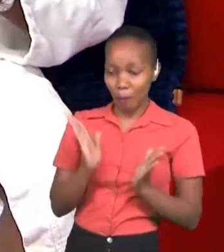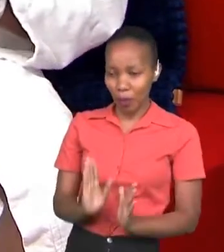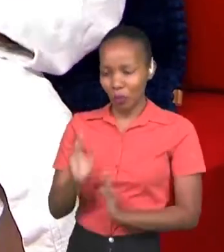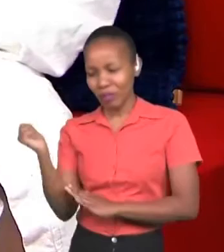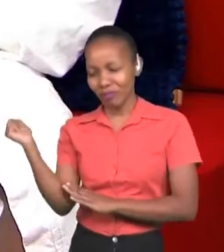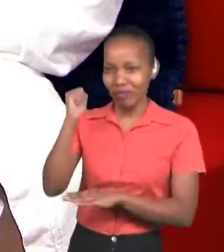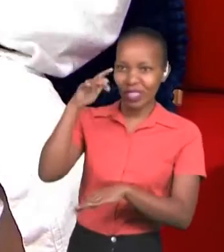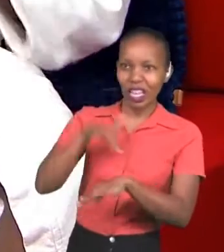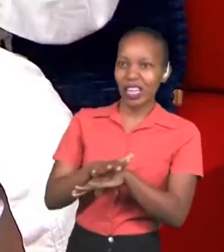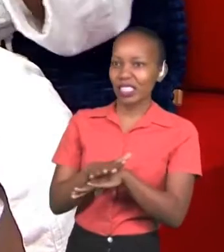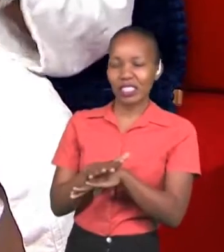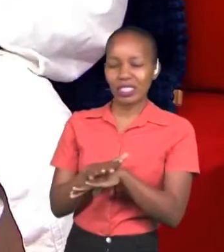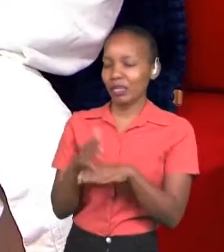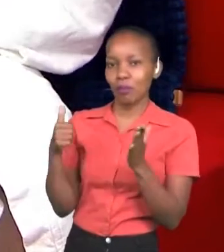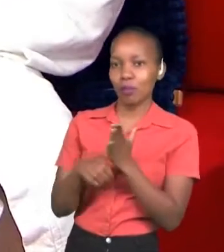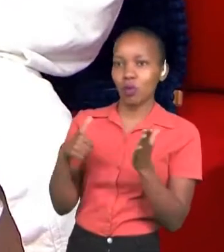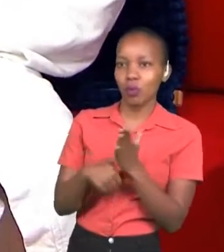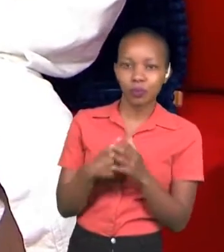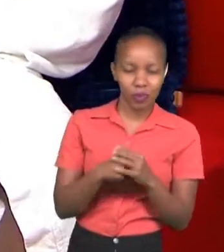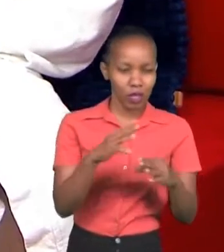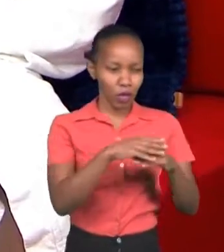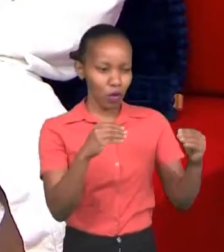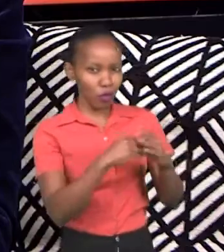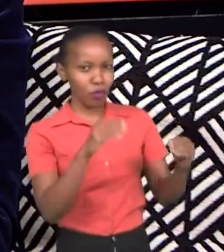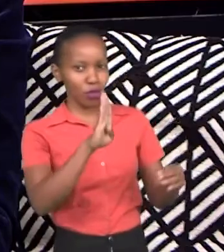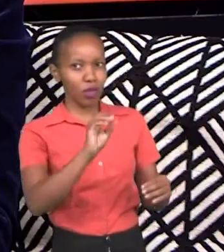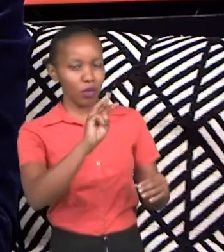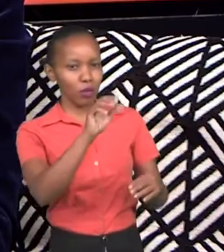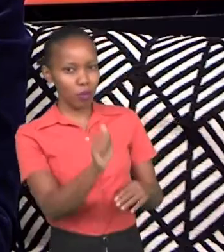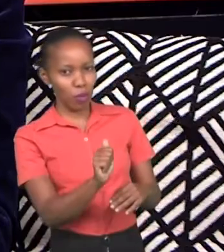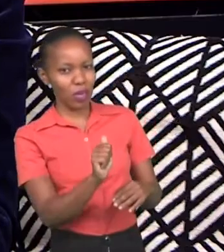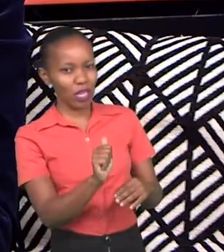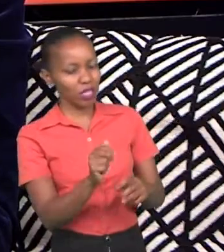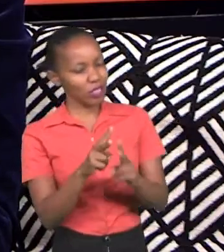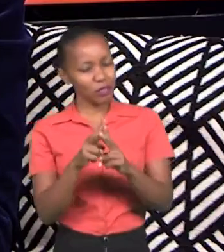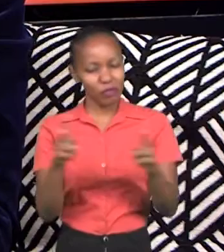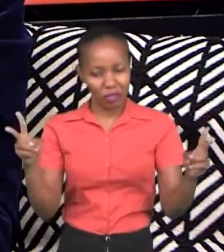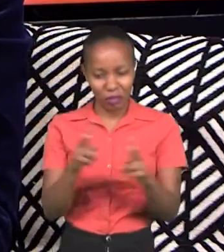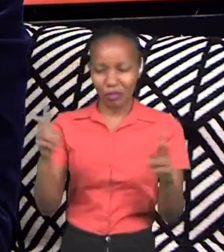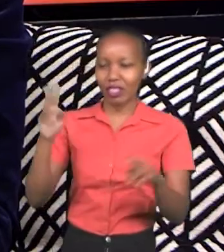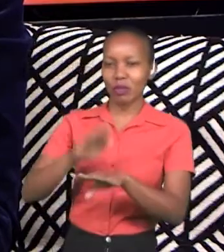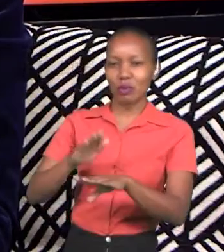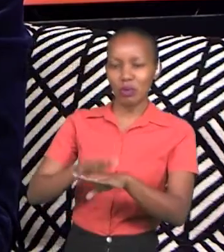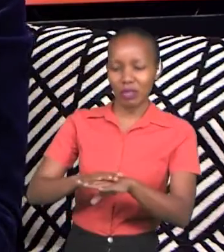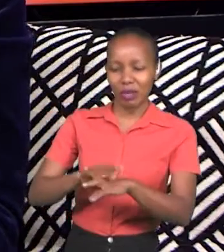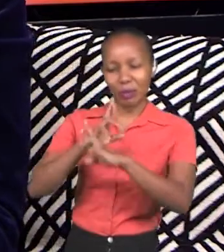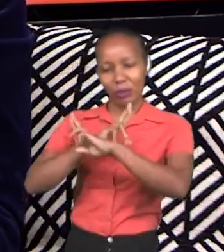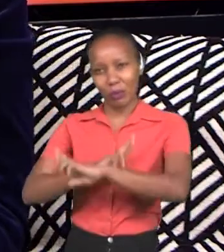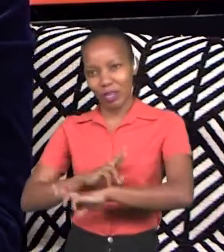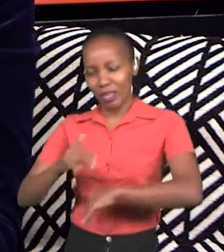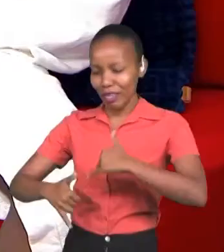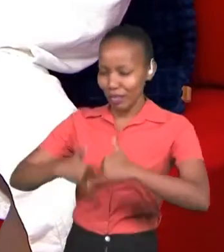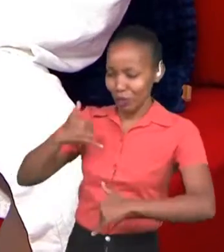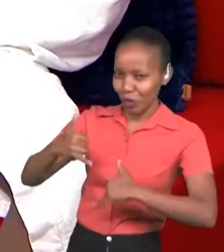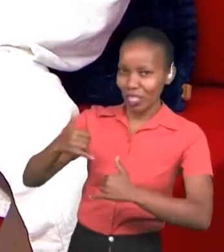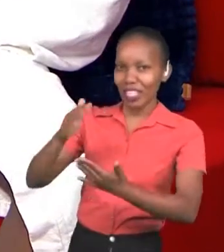wake up early, So the comfort Boma gives you, it's out of this world. Amazing. Wow. You relax, you enjoy music, the